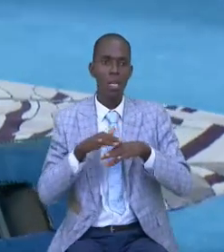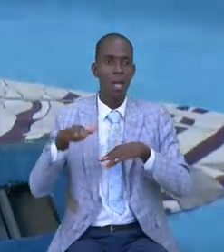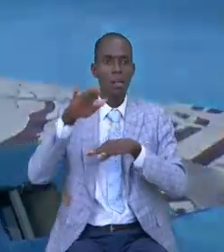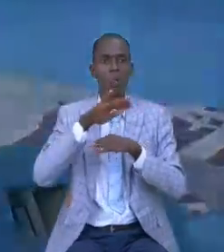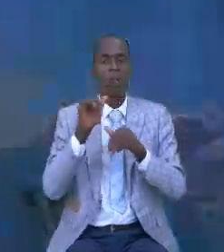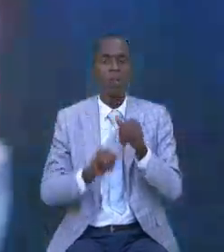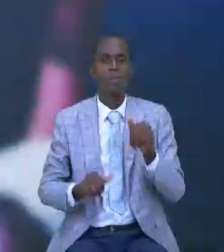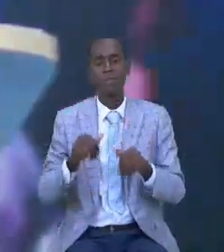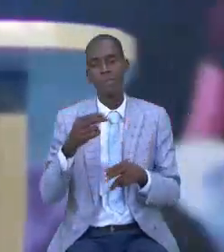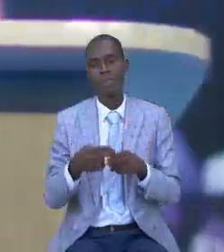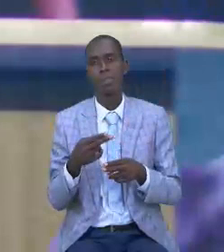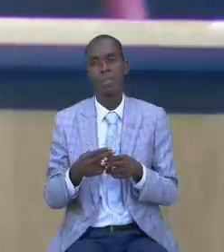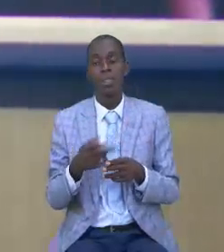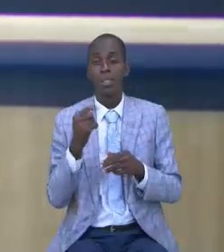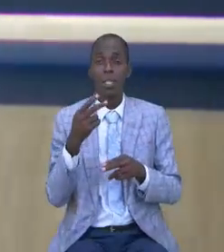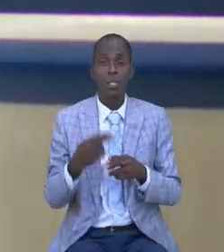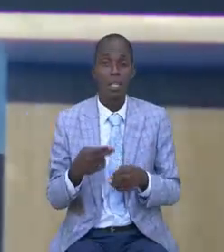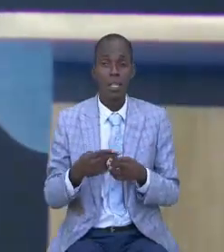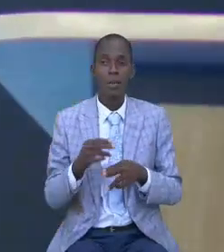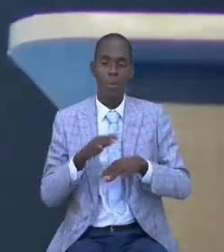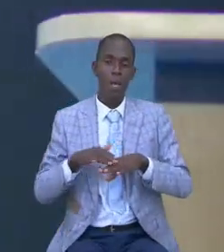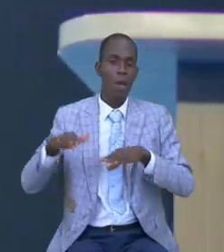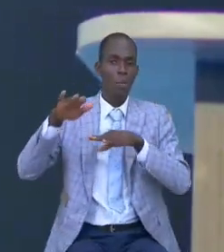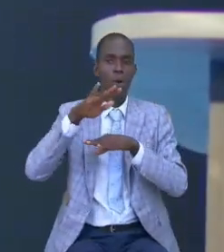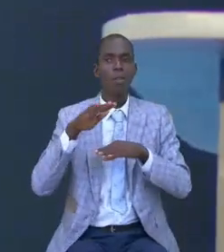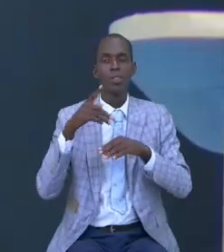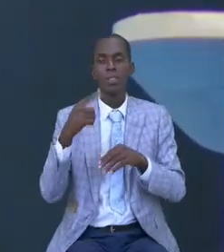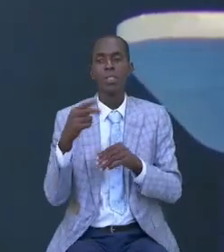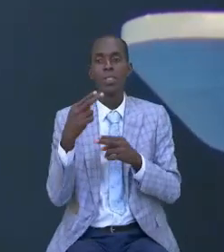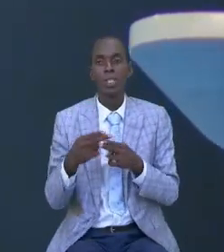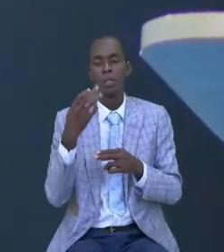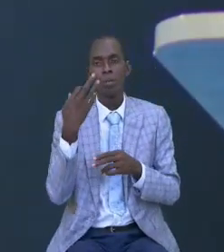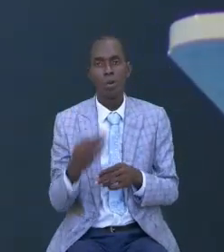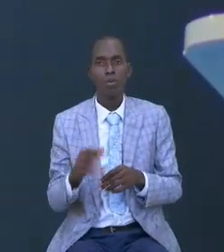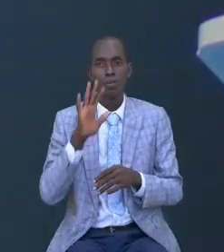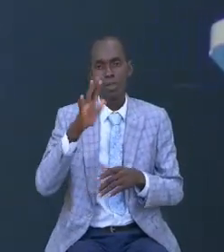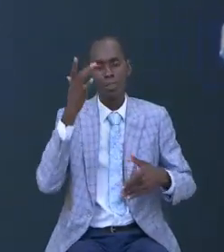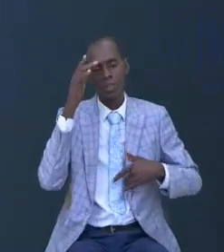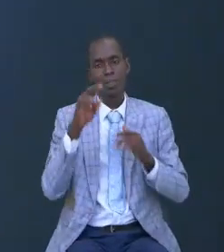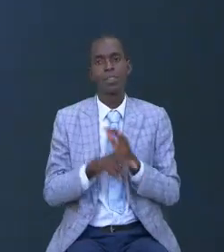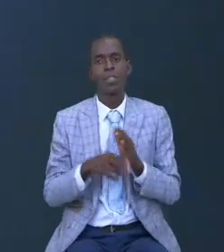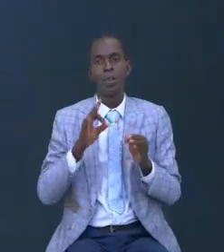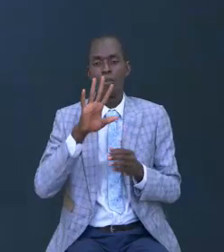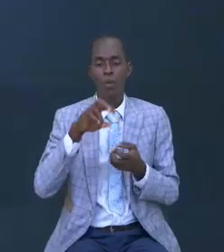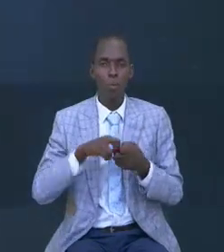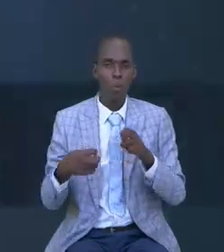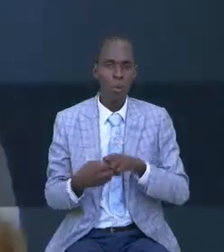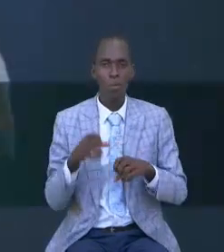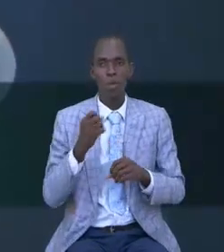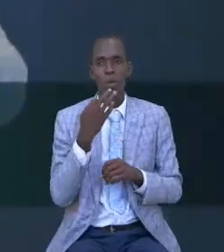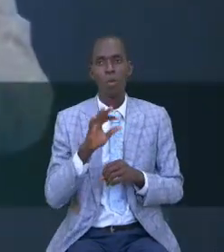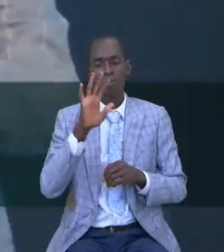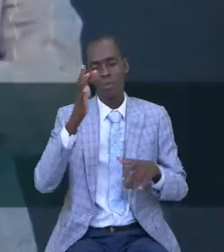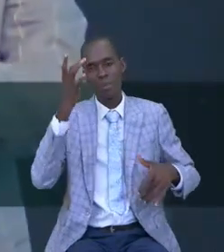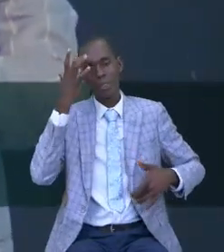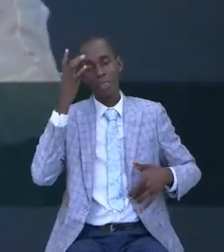every name. The name above the name of your sickness, of your problem, of your